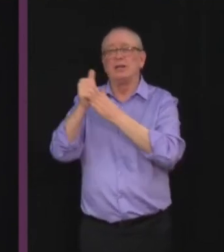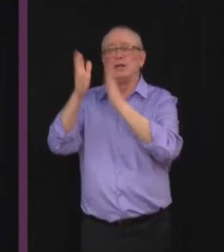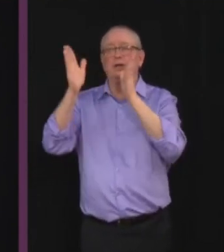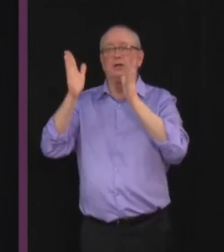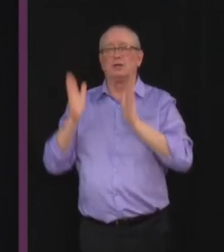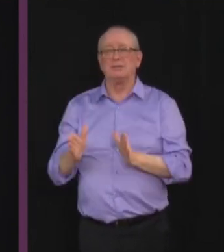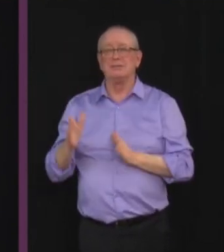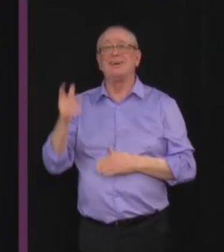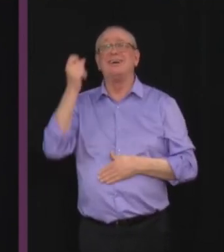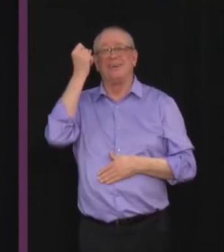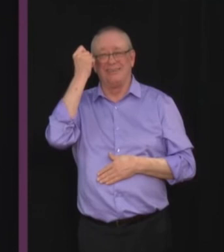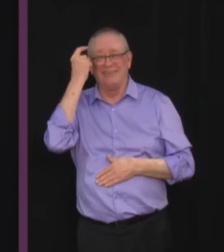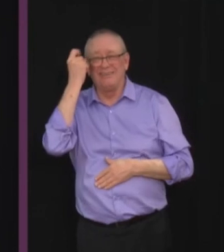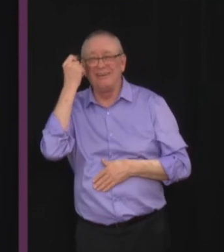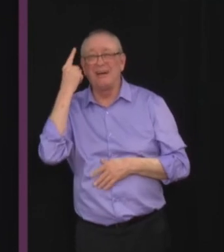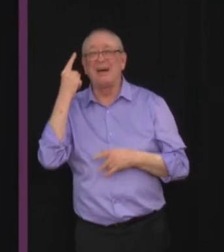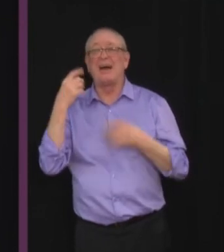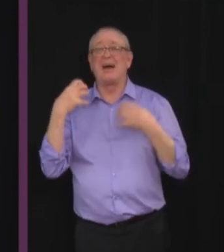the rationale behind them.